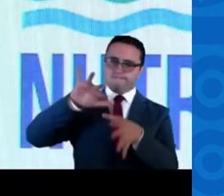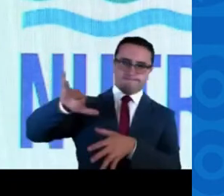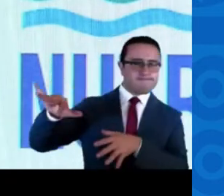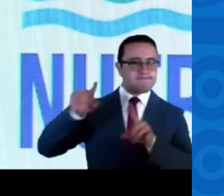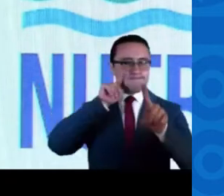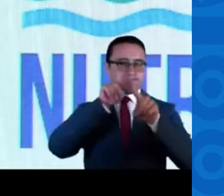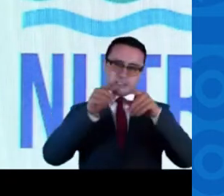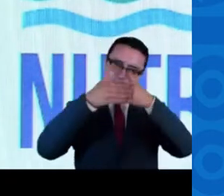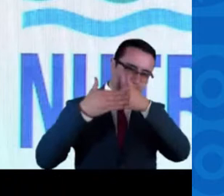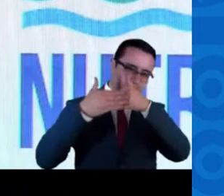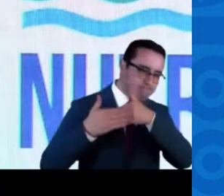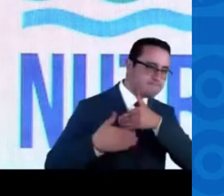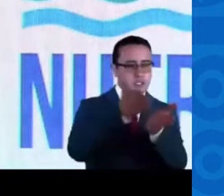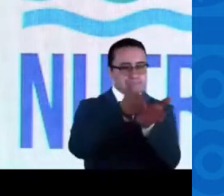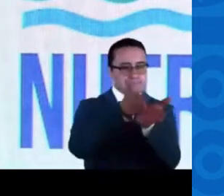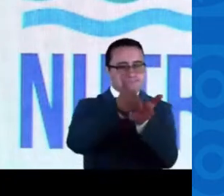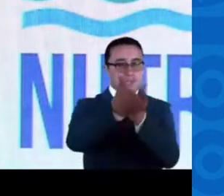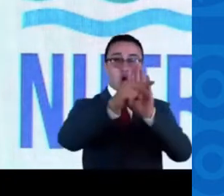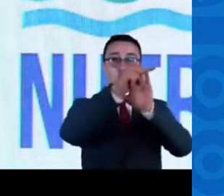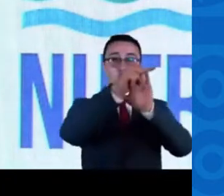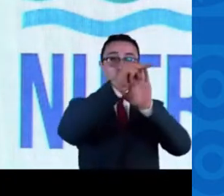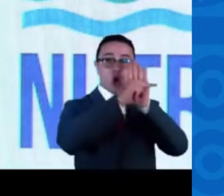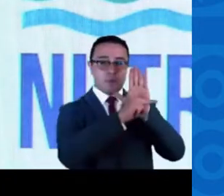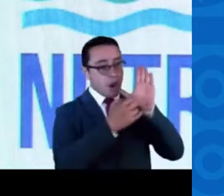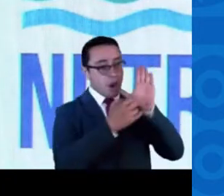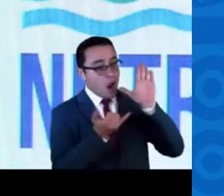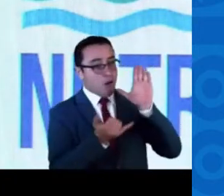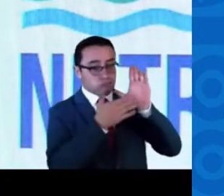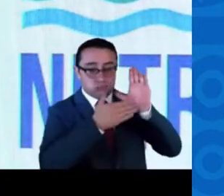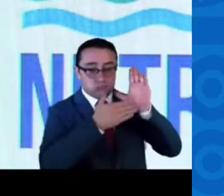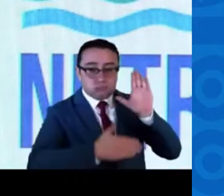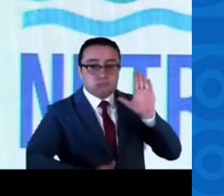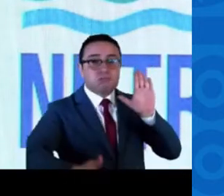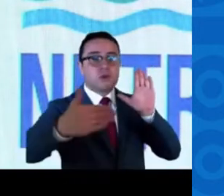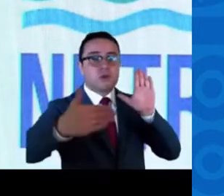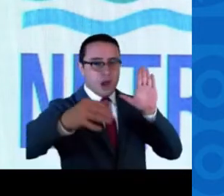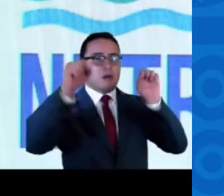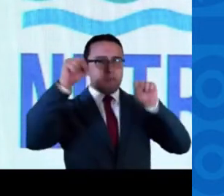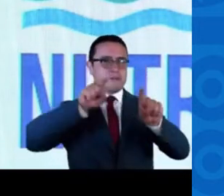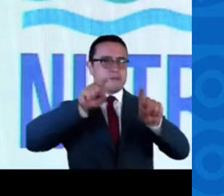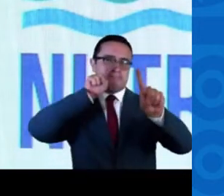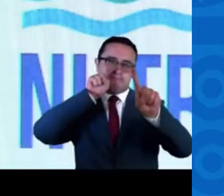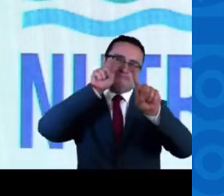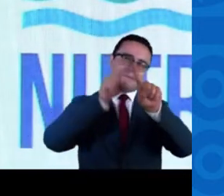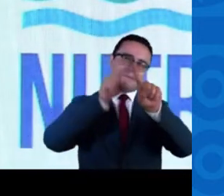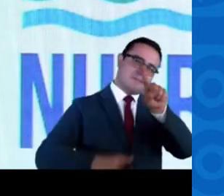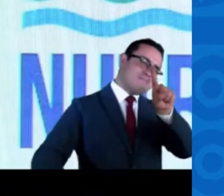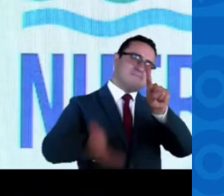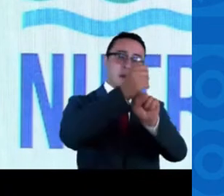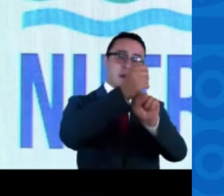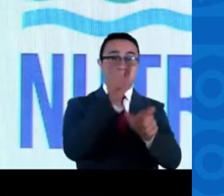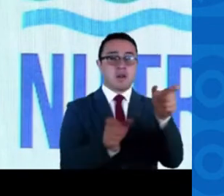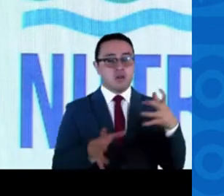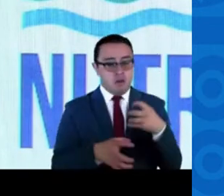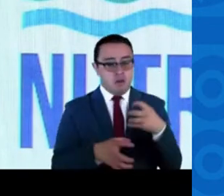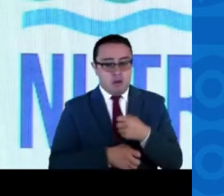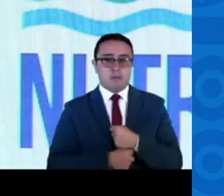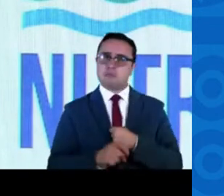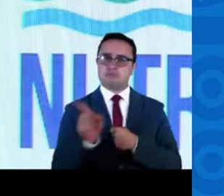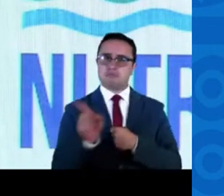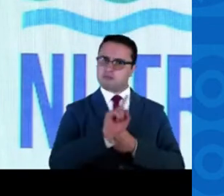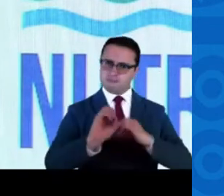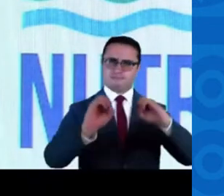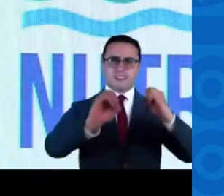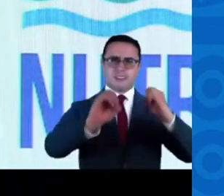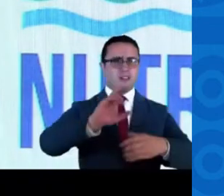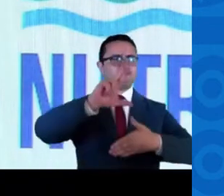transcends political principles to ensure the continuation of the policies to